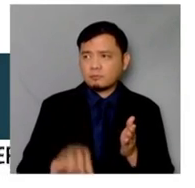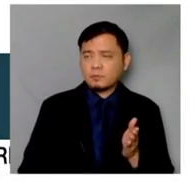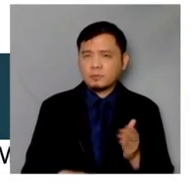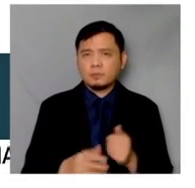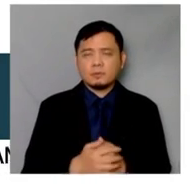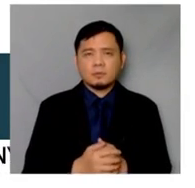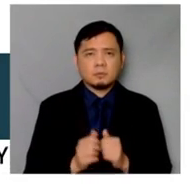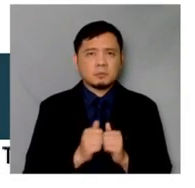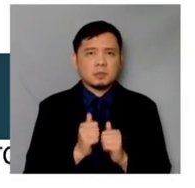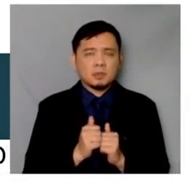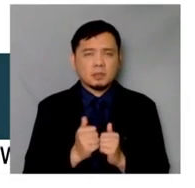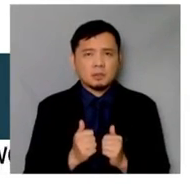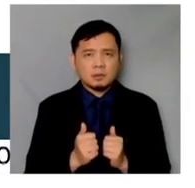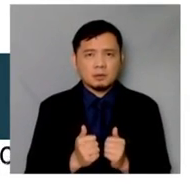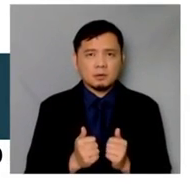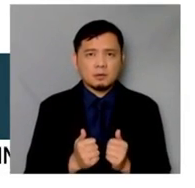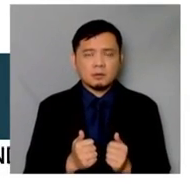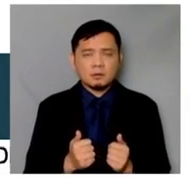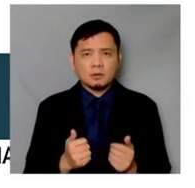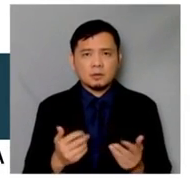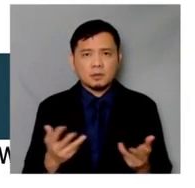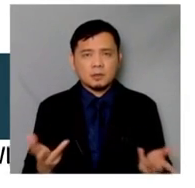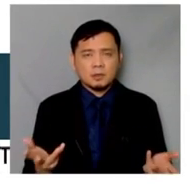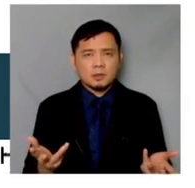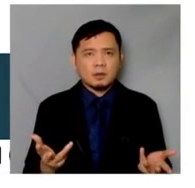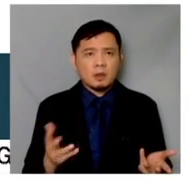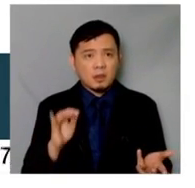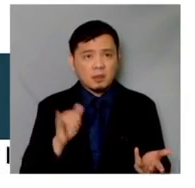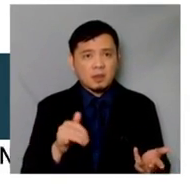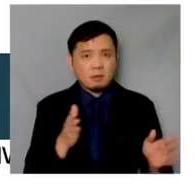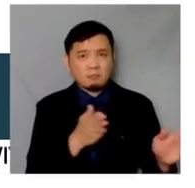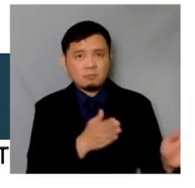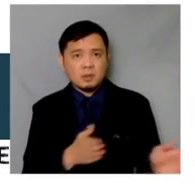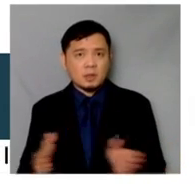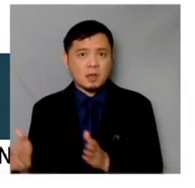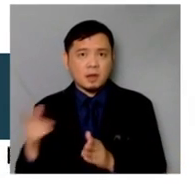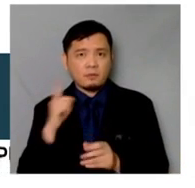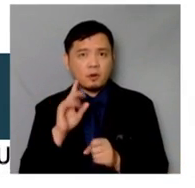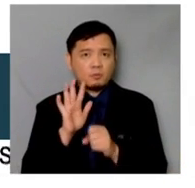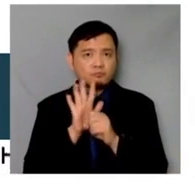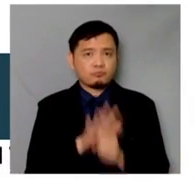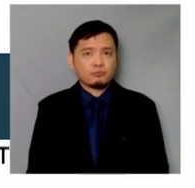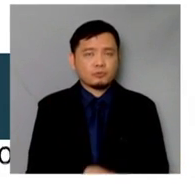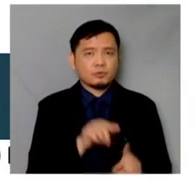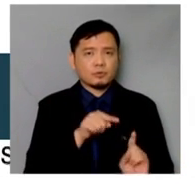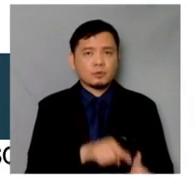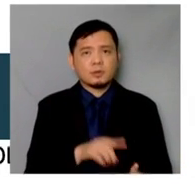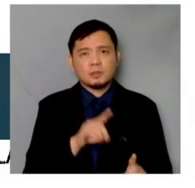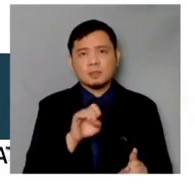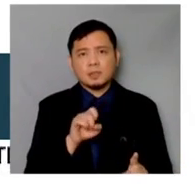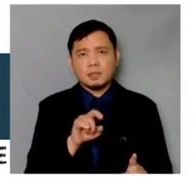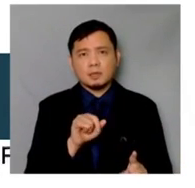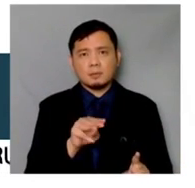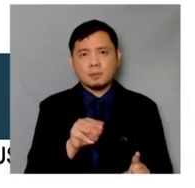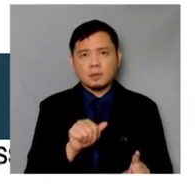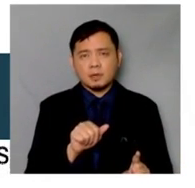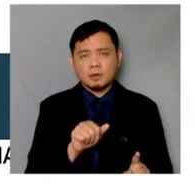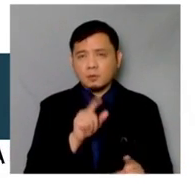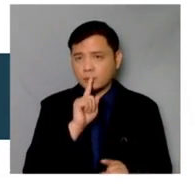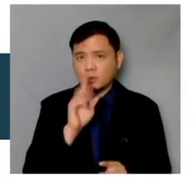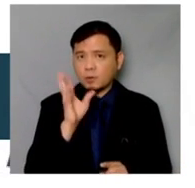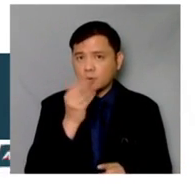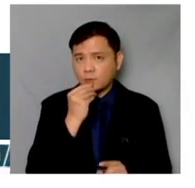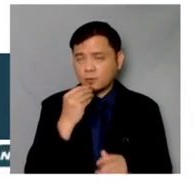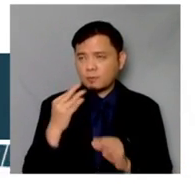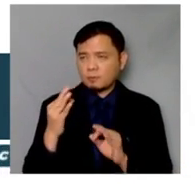orchestrated effort to bring down De Lima. Does the buck stop with former Justice Secretary Aguirre, or does this go all the way